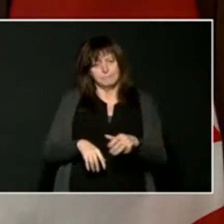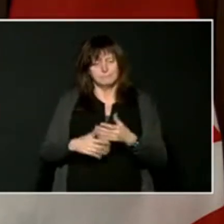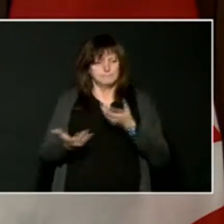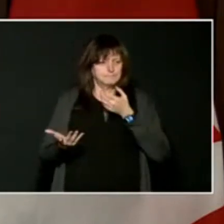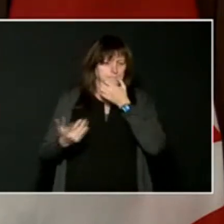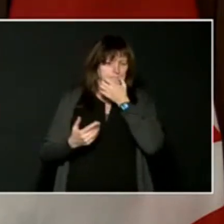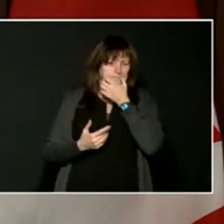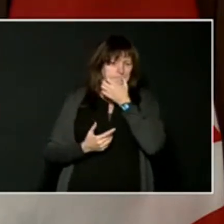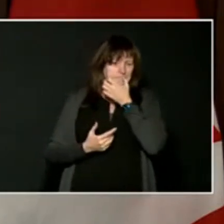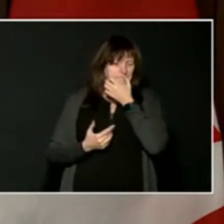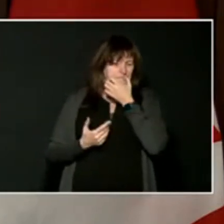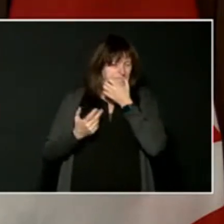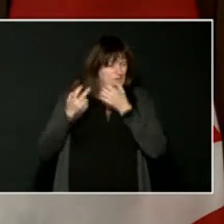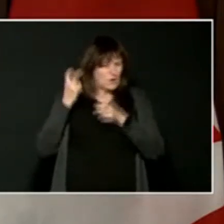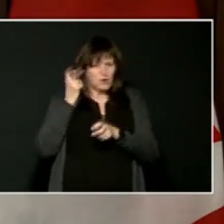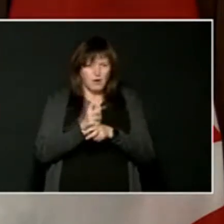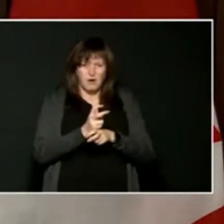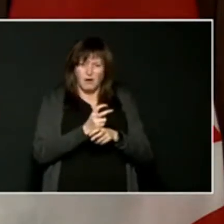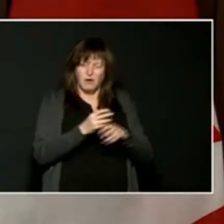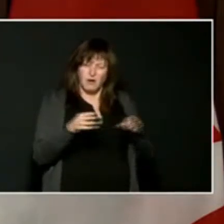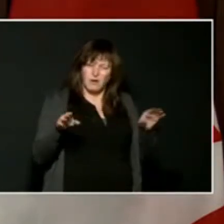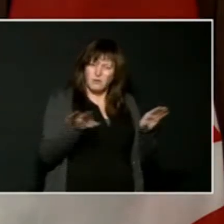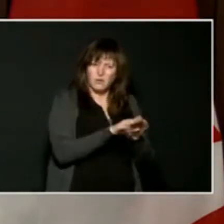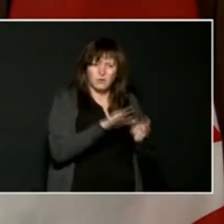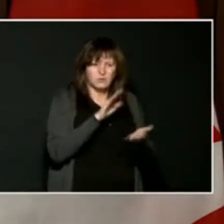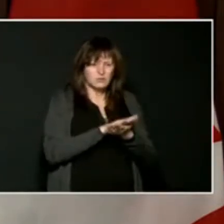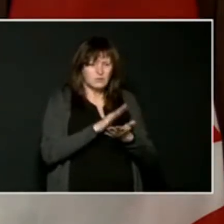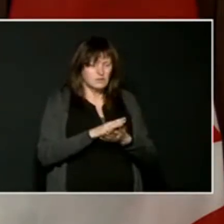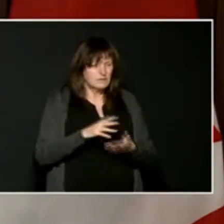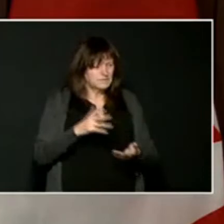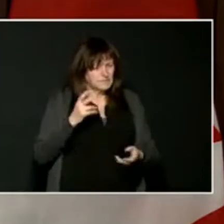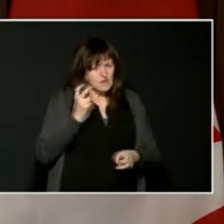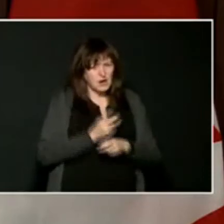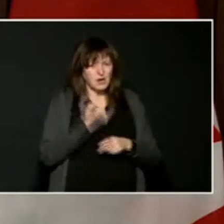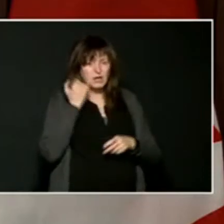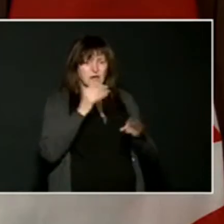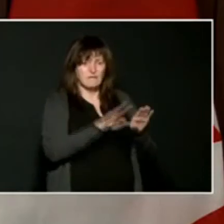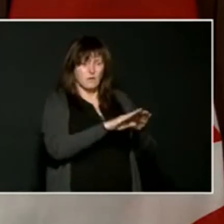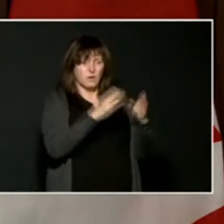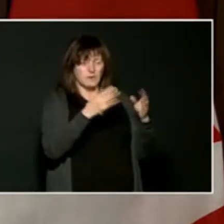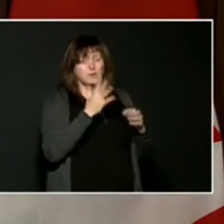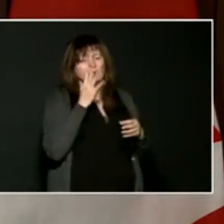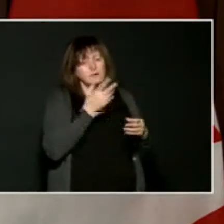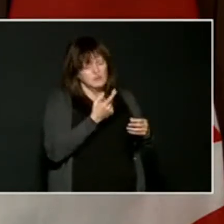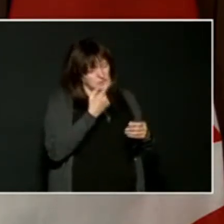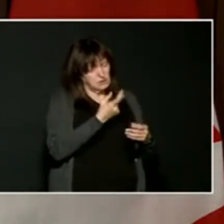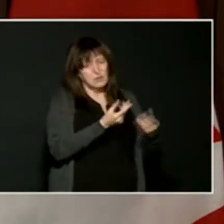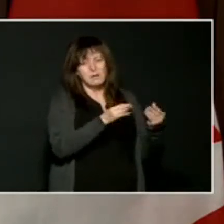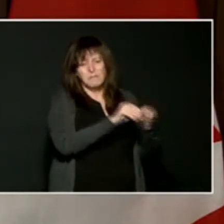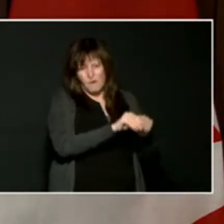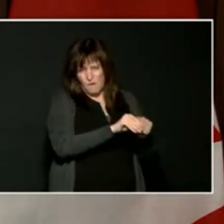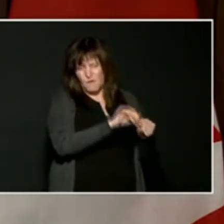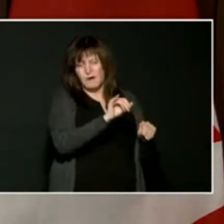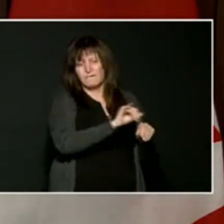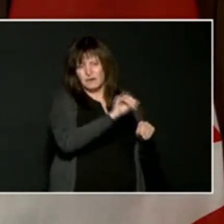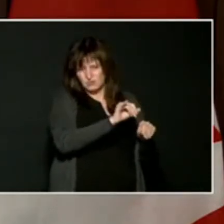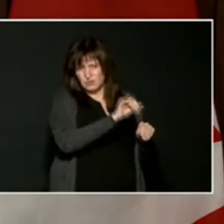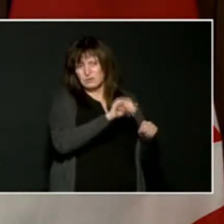know that if schools stay open, we will see more infection, but we also know that the impact